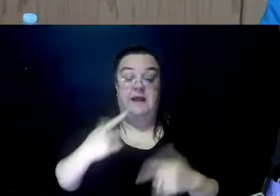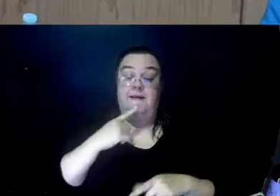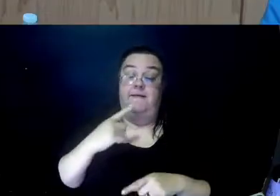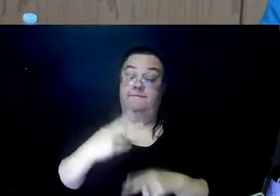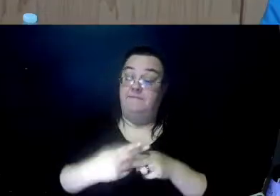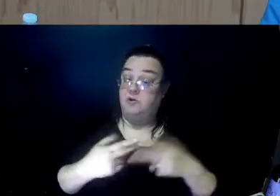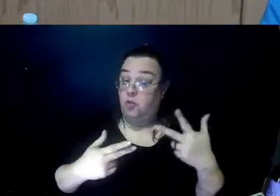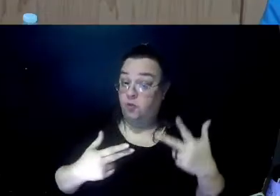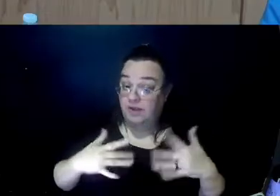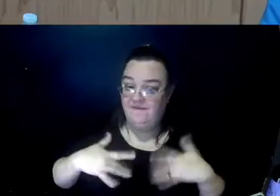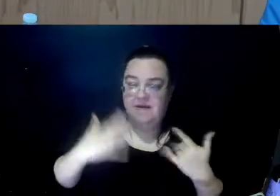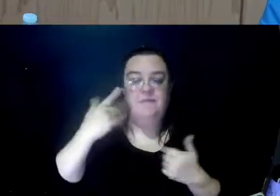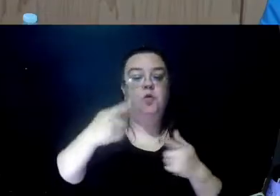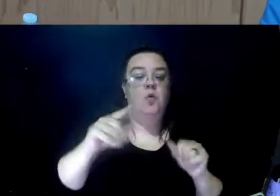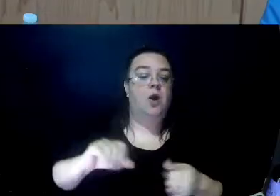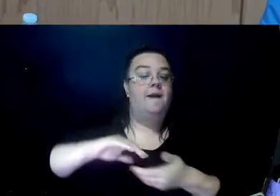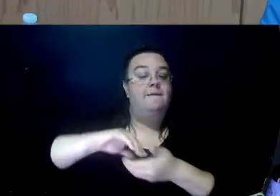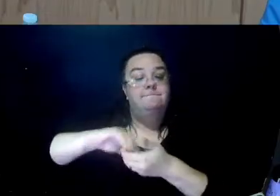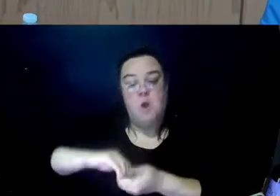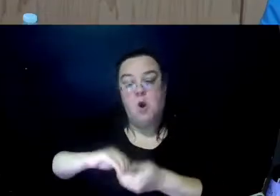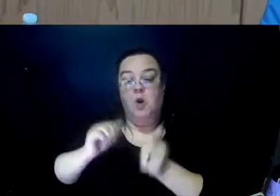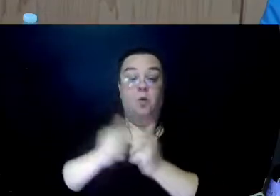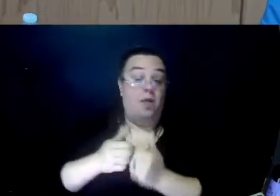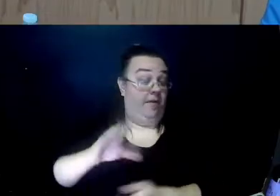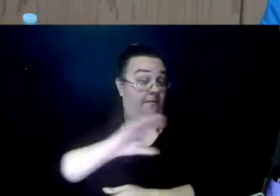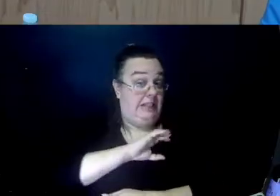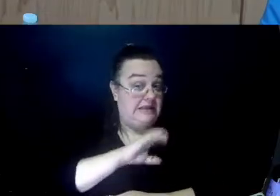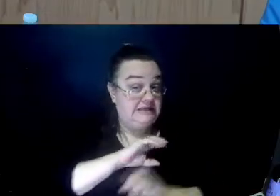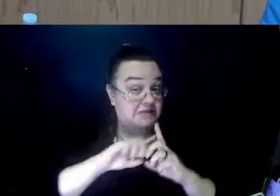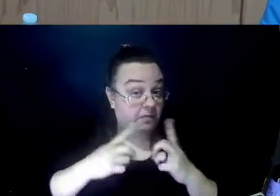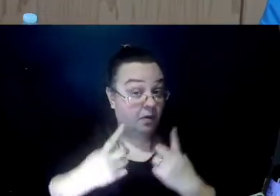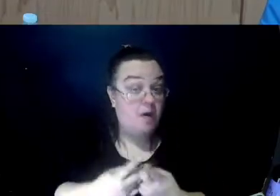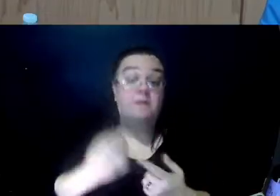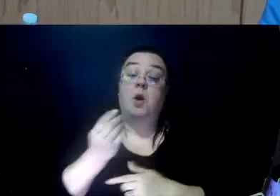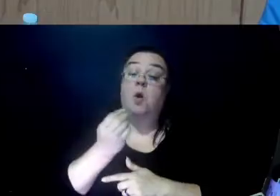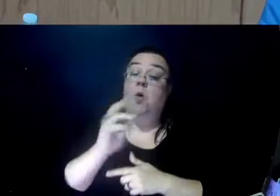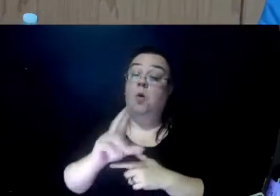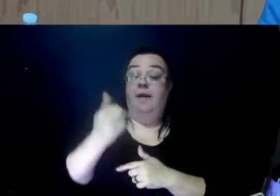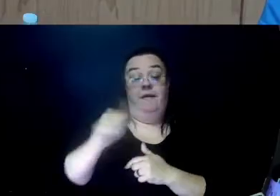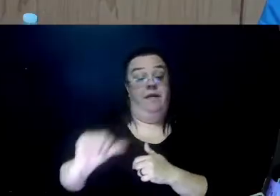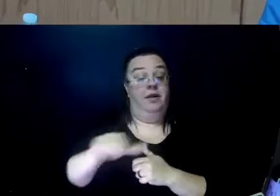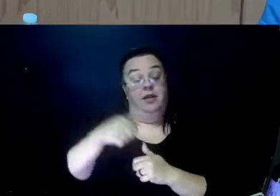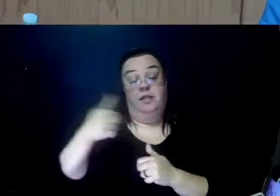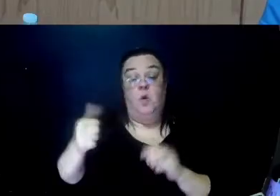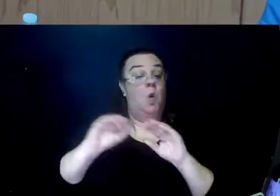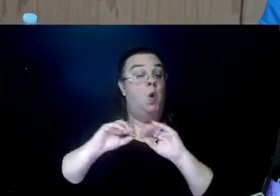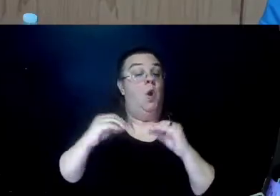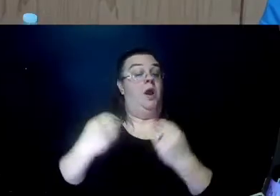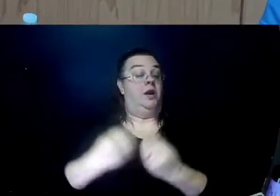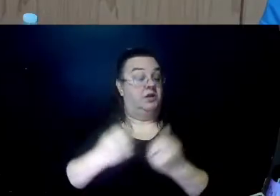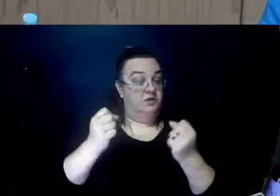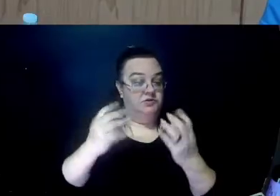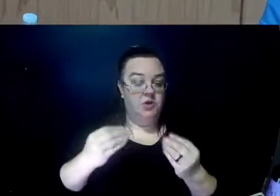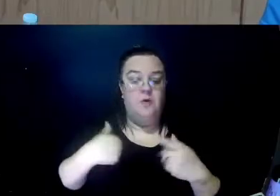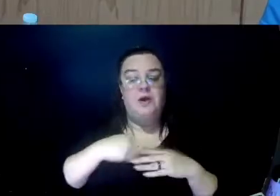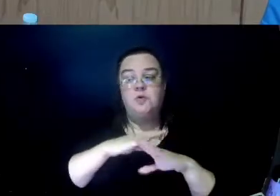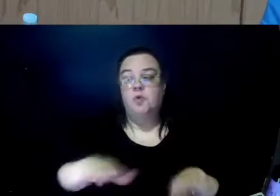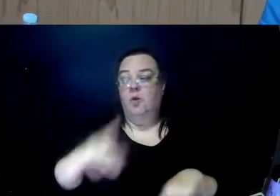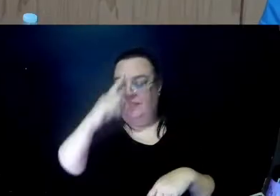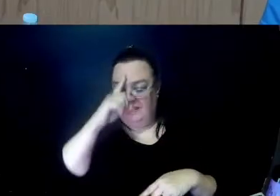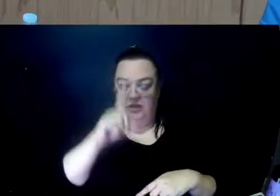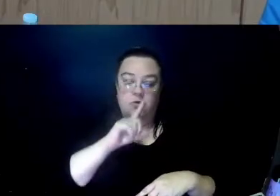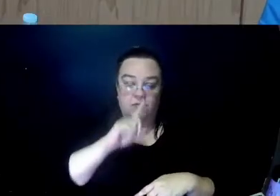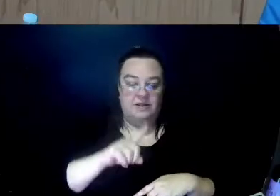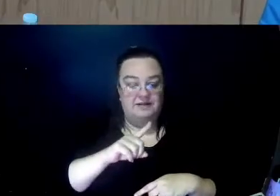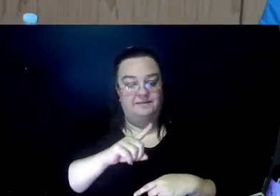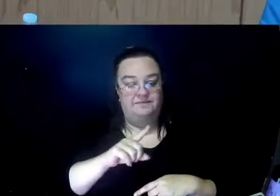you could partner, say, with the police department or any other organization. So I don't think that really it's not more